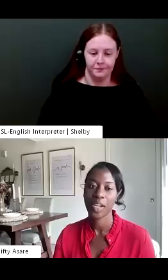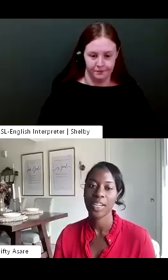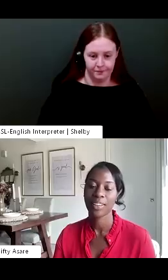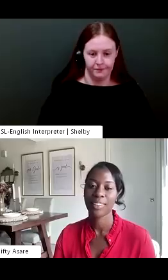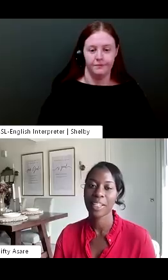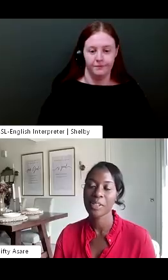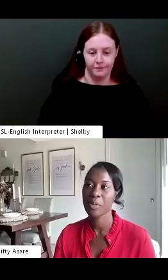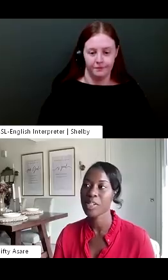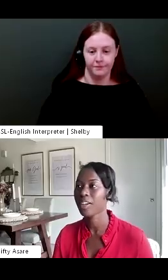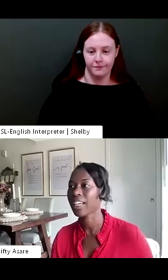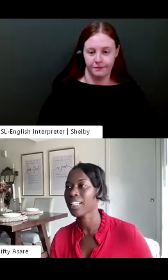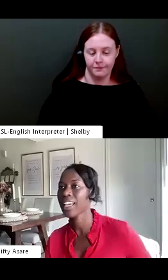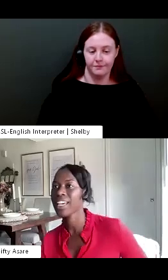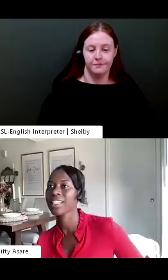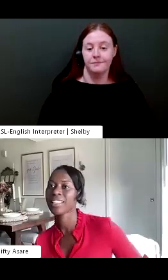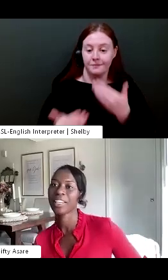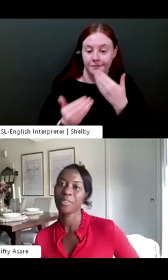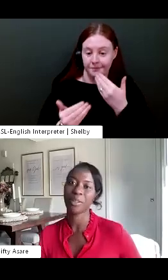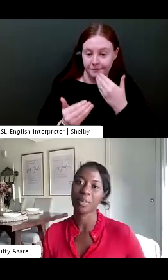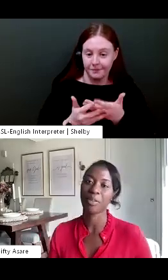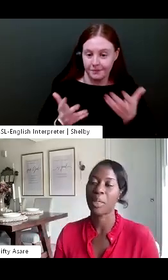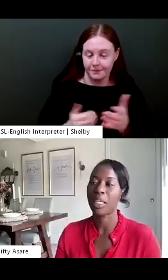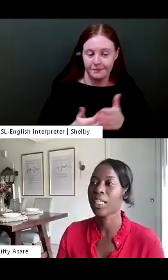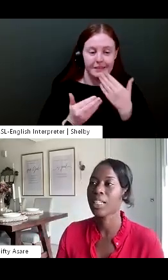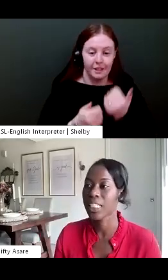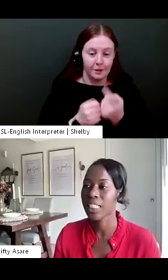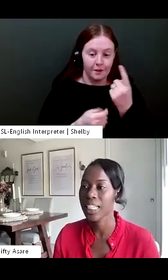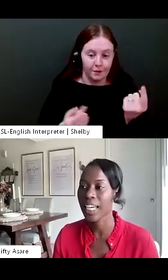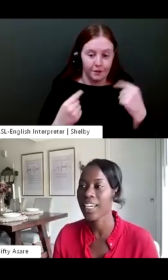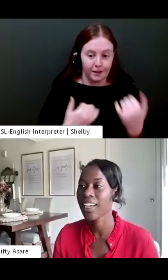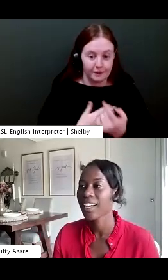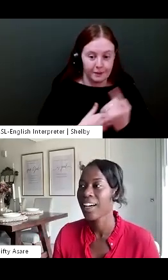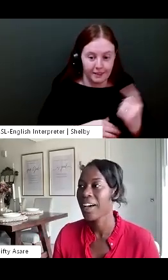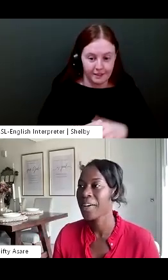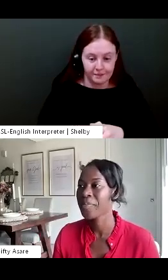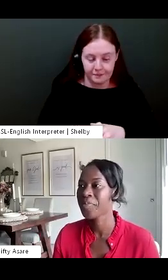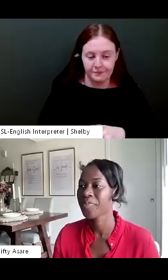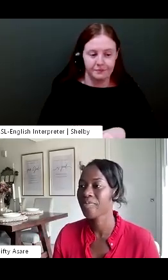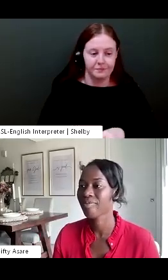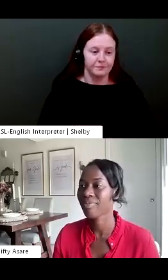All right. Thank you so much, Rhian, and thank you everyone for being here today.